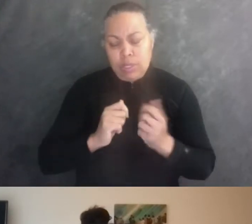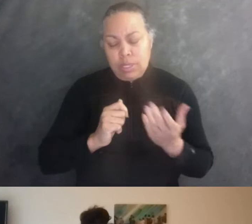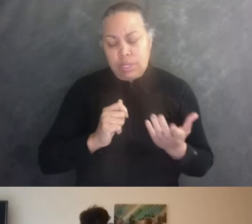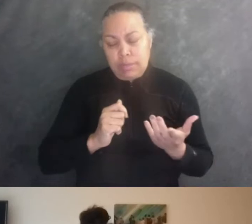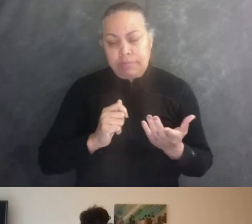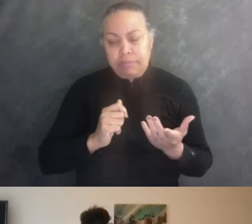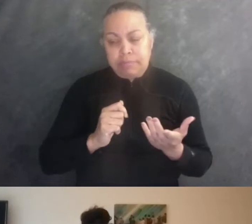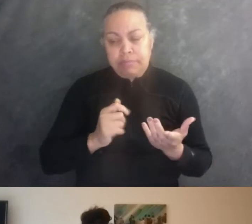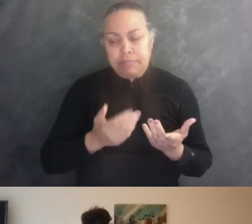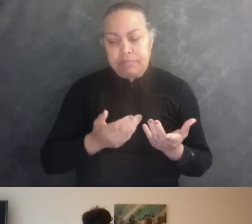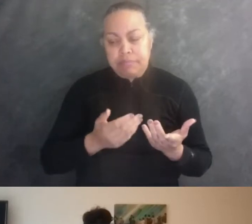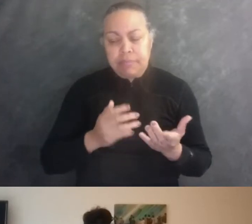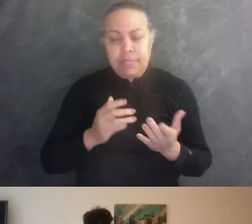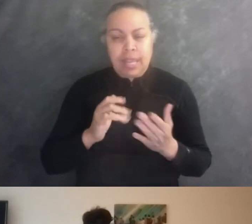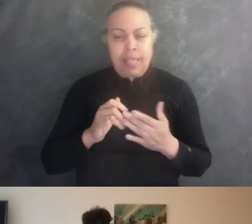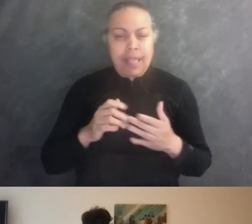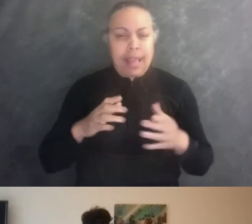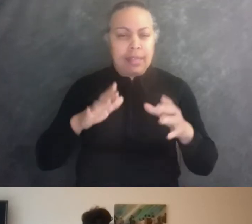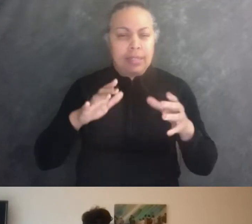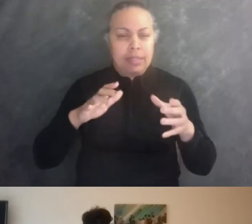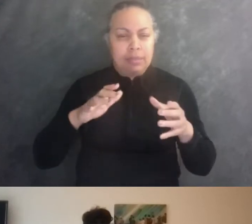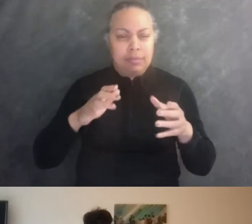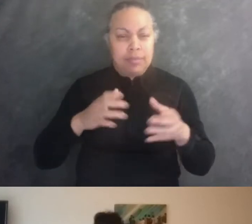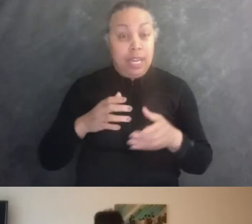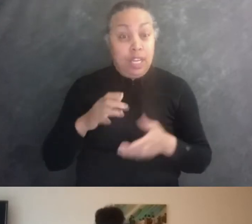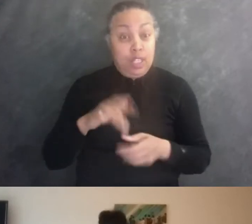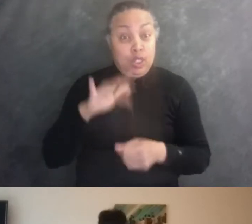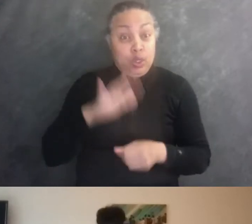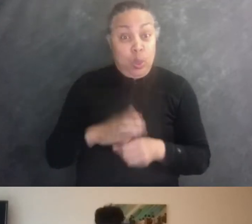was the upside down like soda bottle,